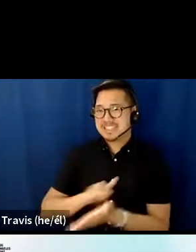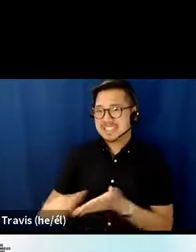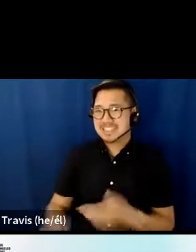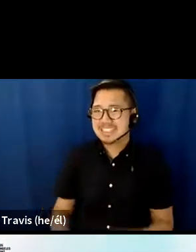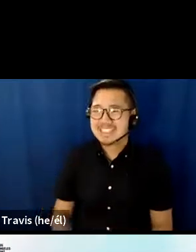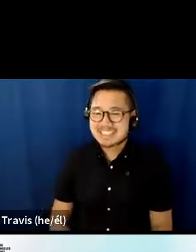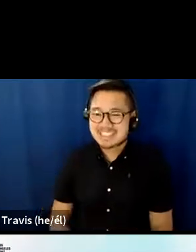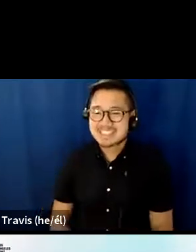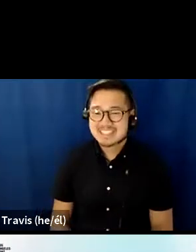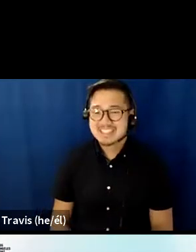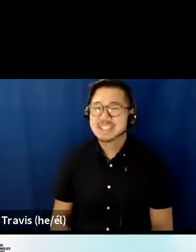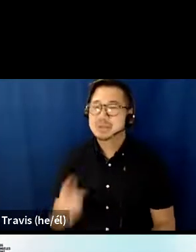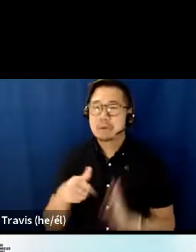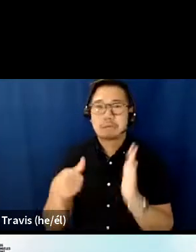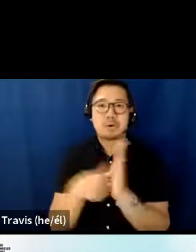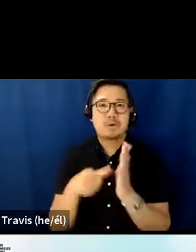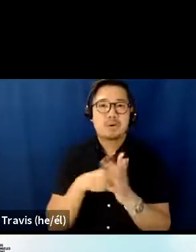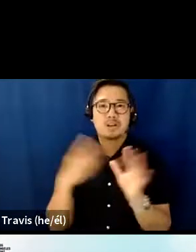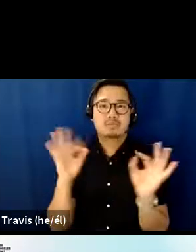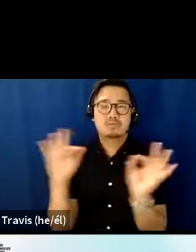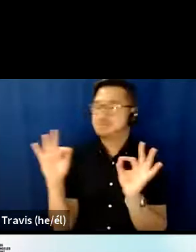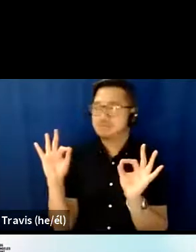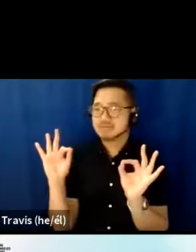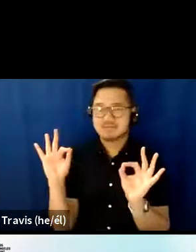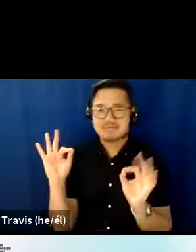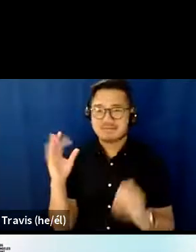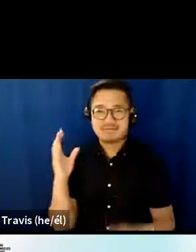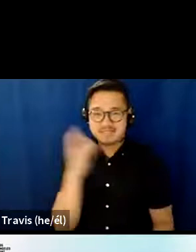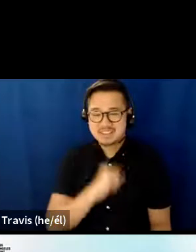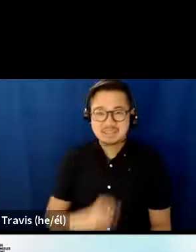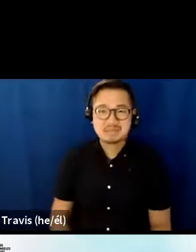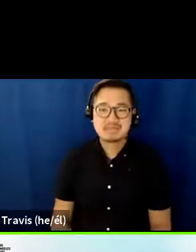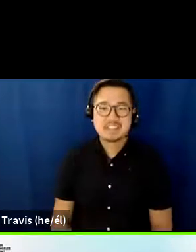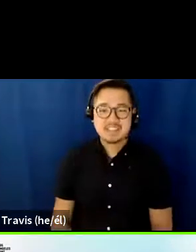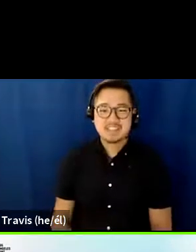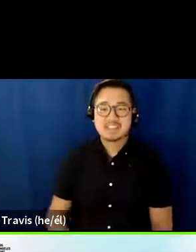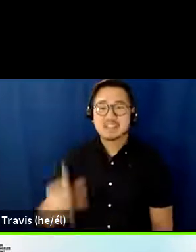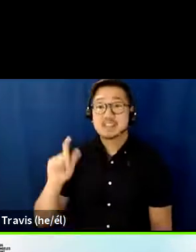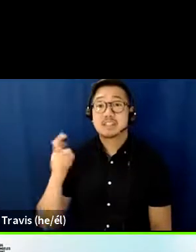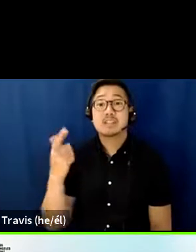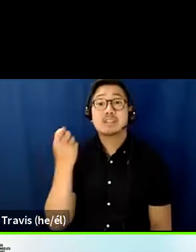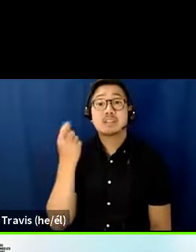the doorbell. Definitely.